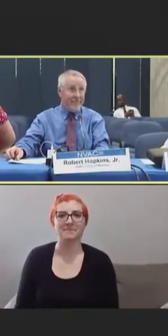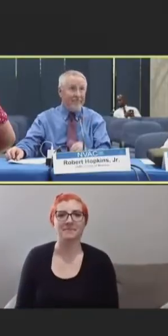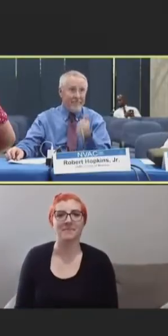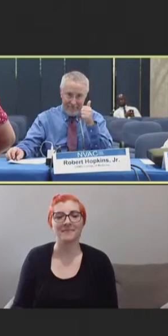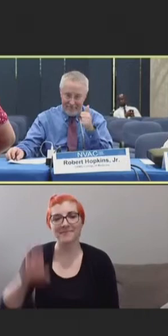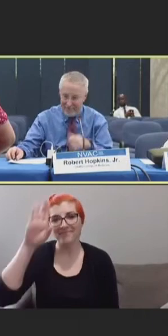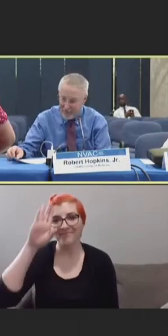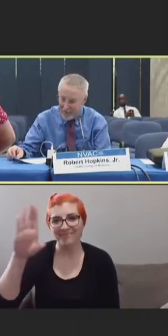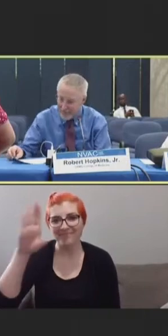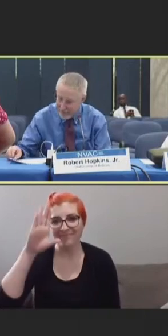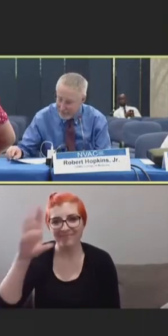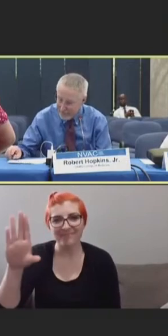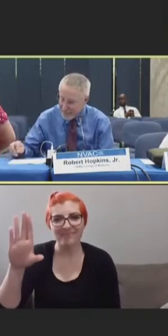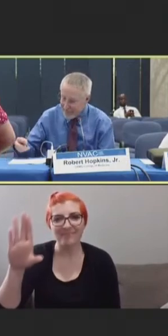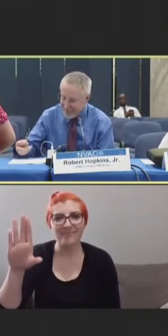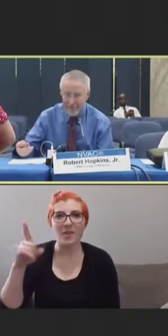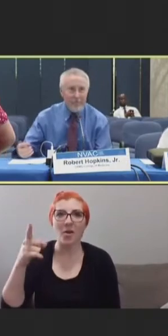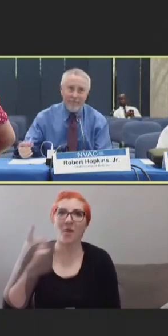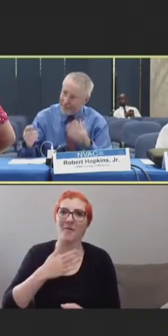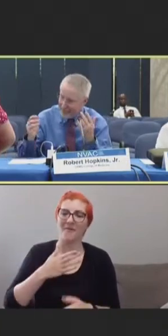Howdy. I'm impressed you got my name right.